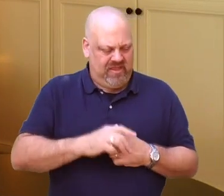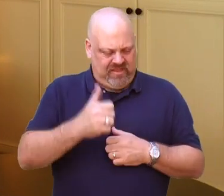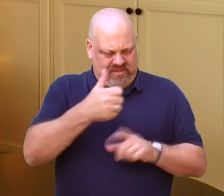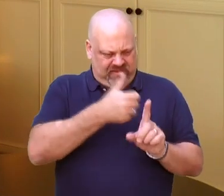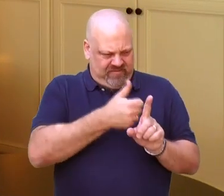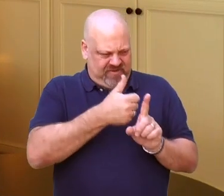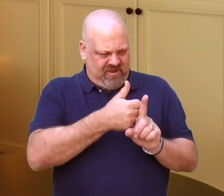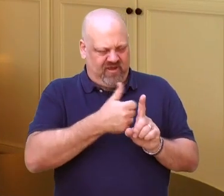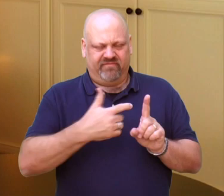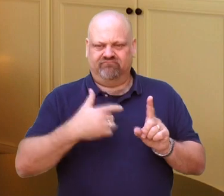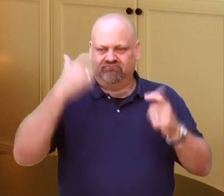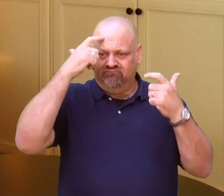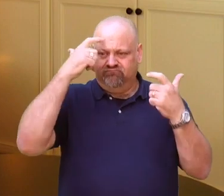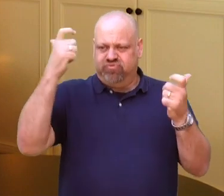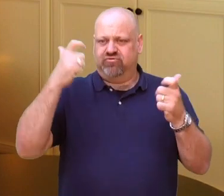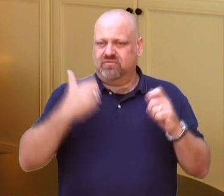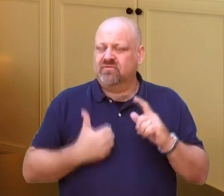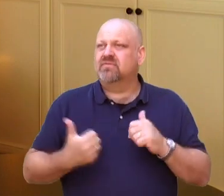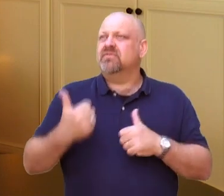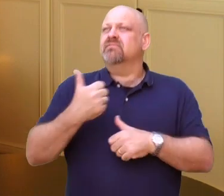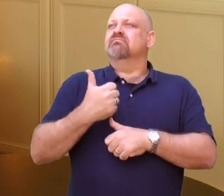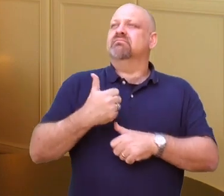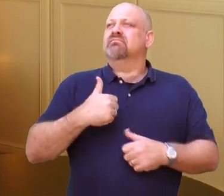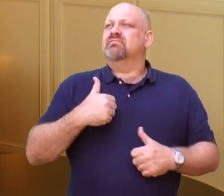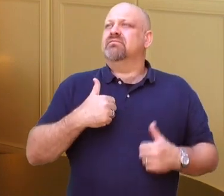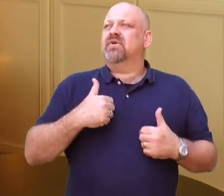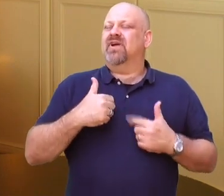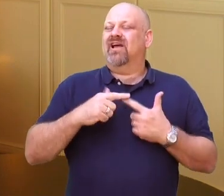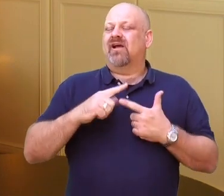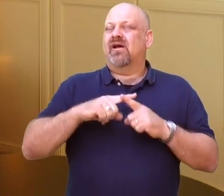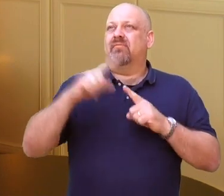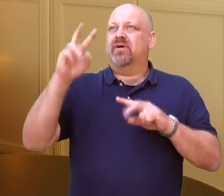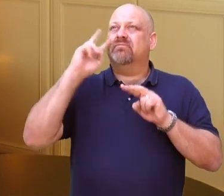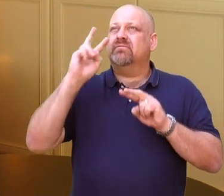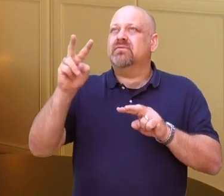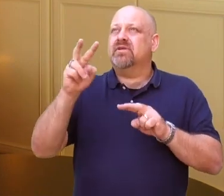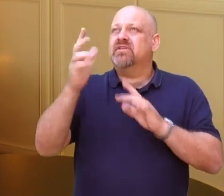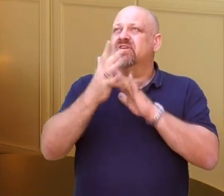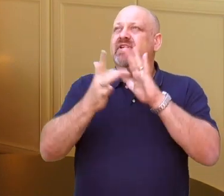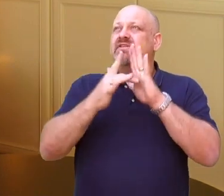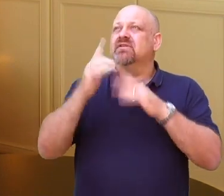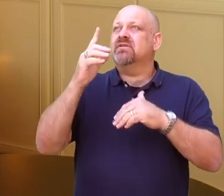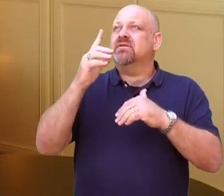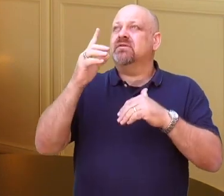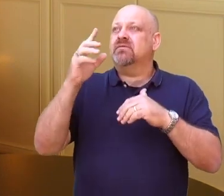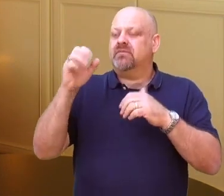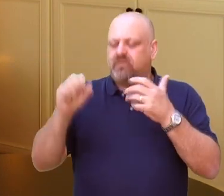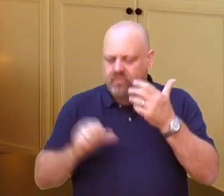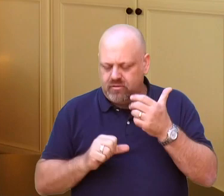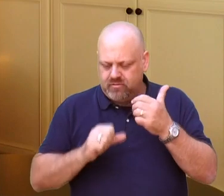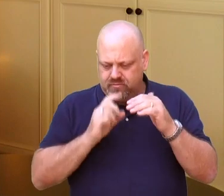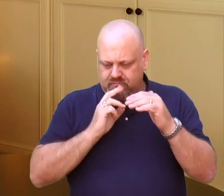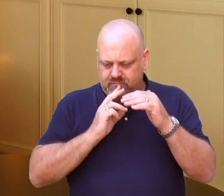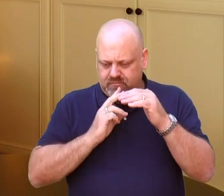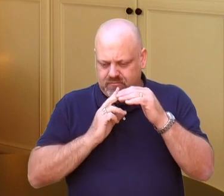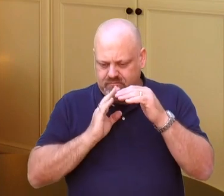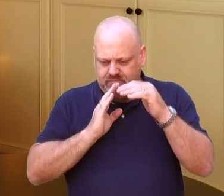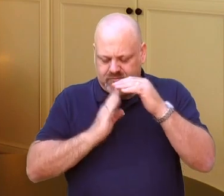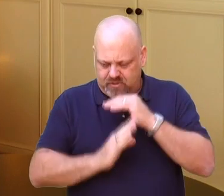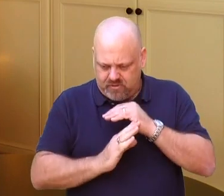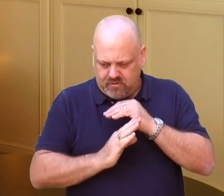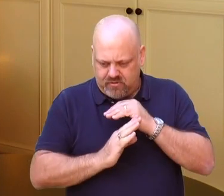on a pedestal, but the sight of Jesus humbled him and put him into a submissive